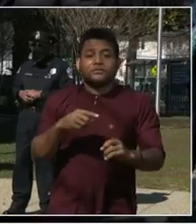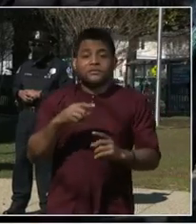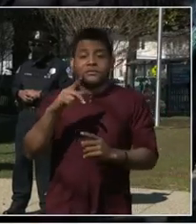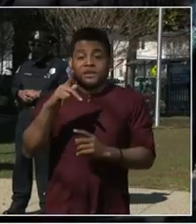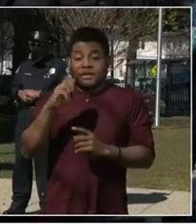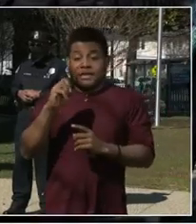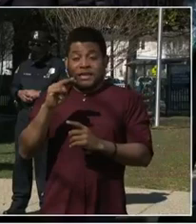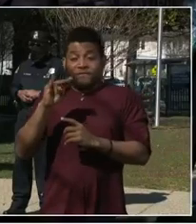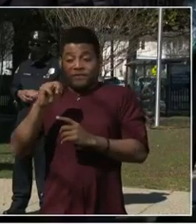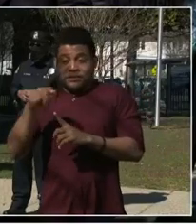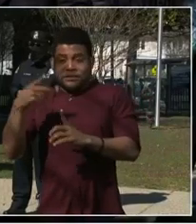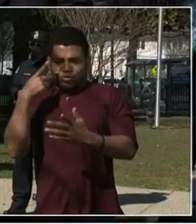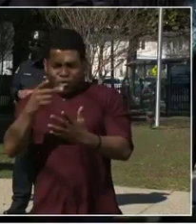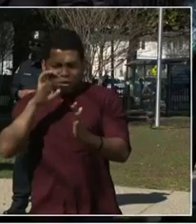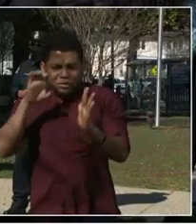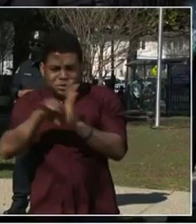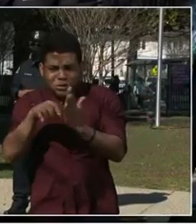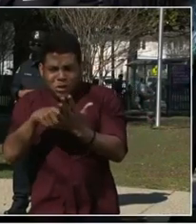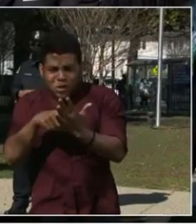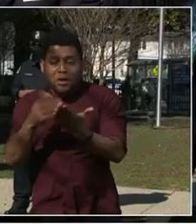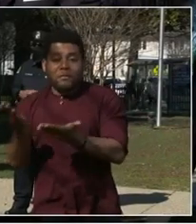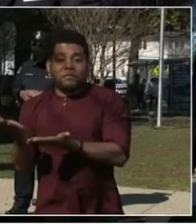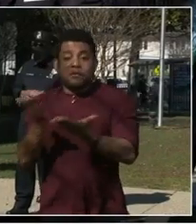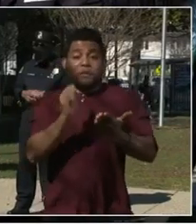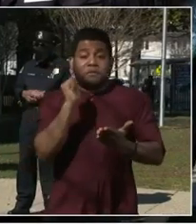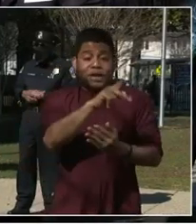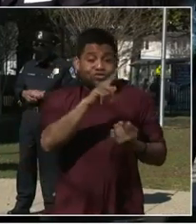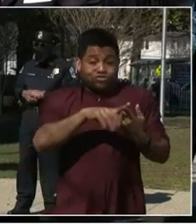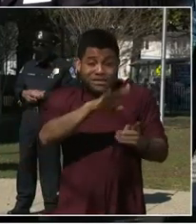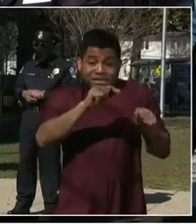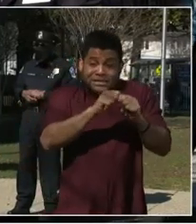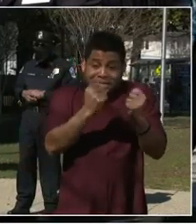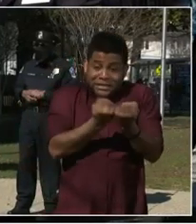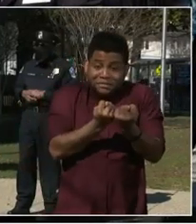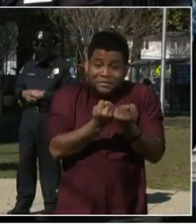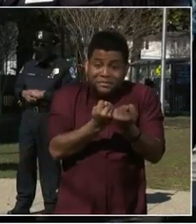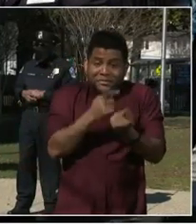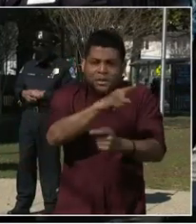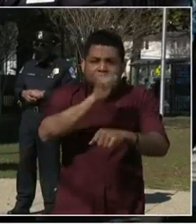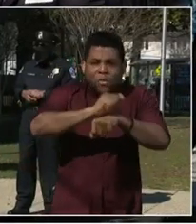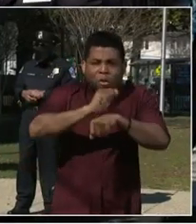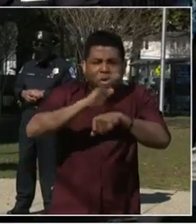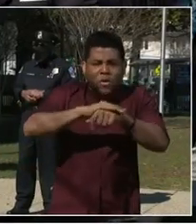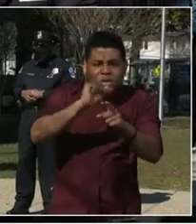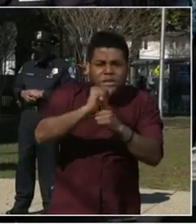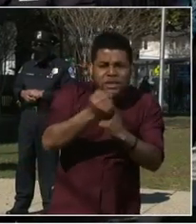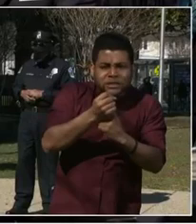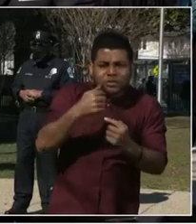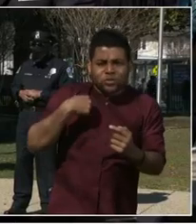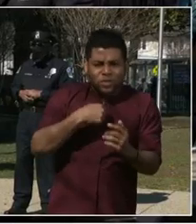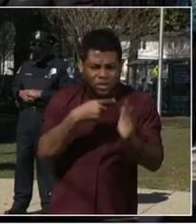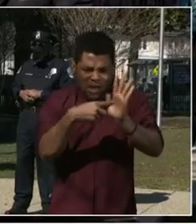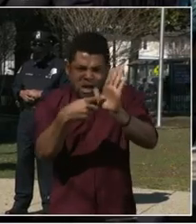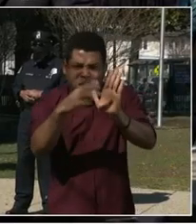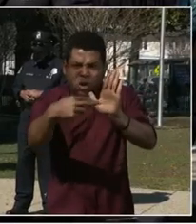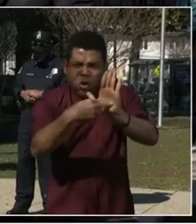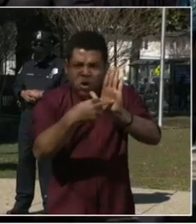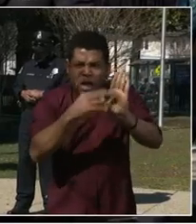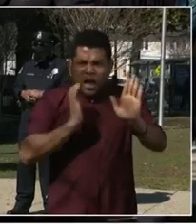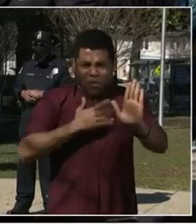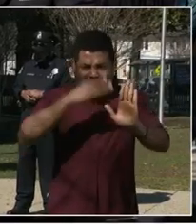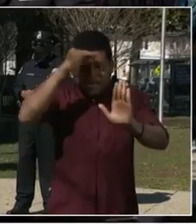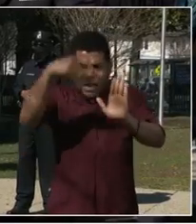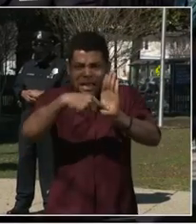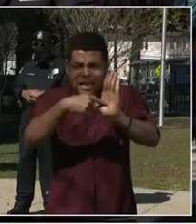image. He took that back to his team who's working on this case. It was like, hey, look, this looks like our guy. They basically went over,